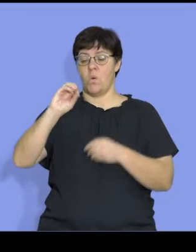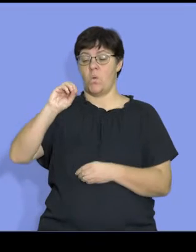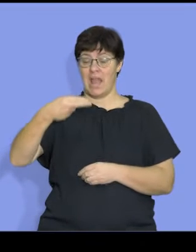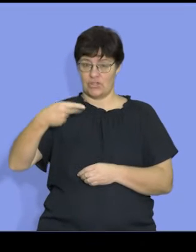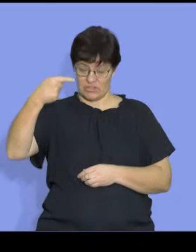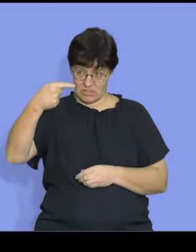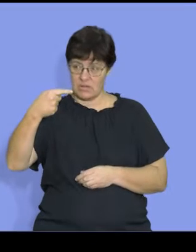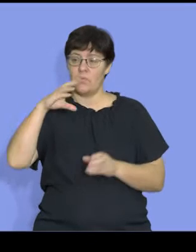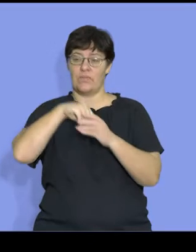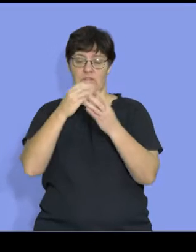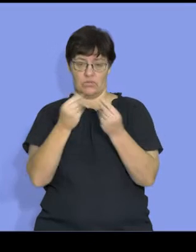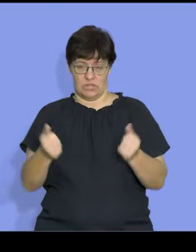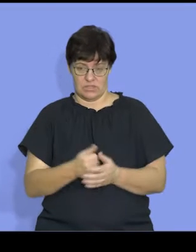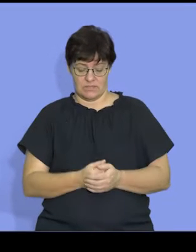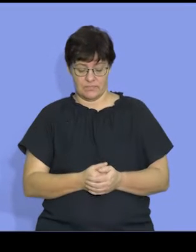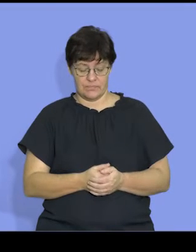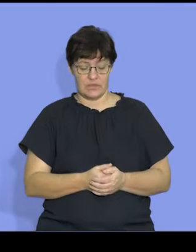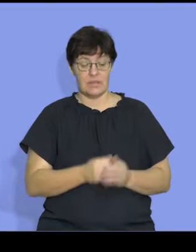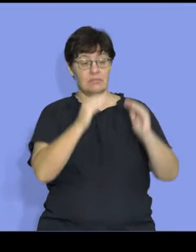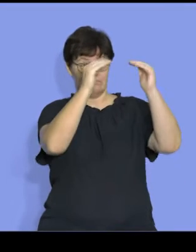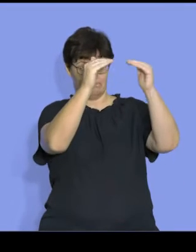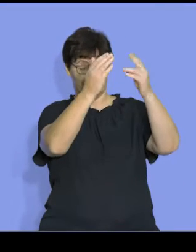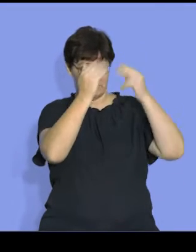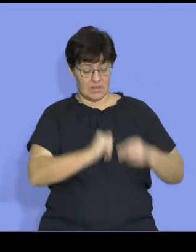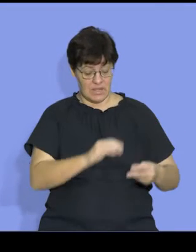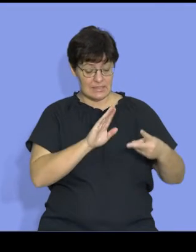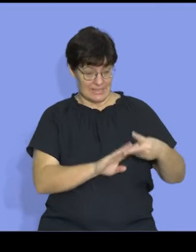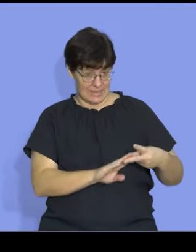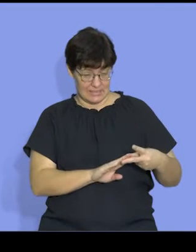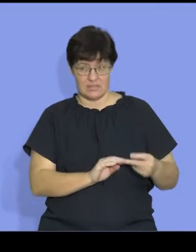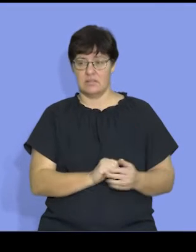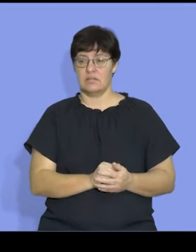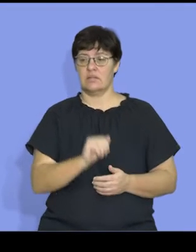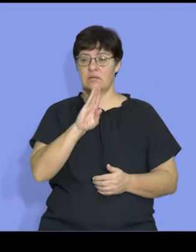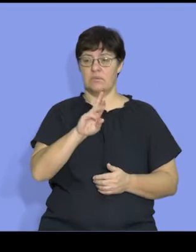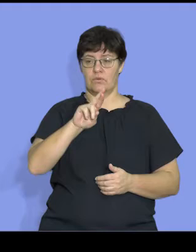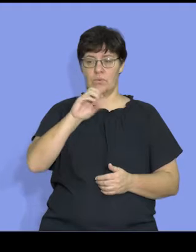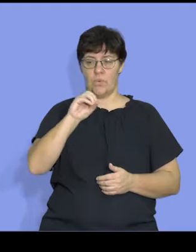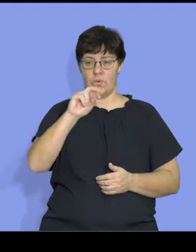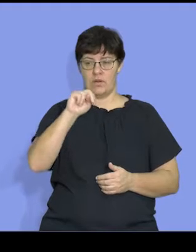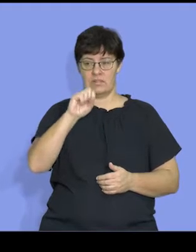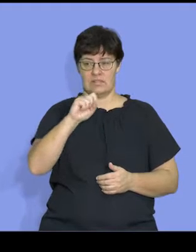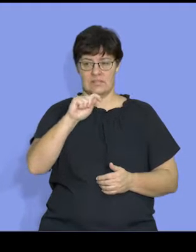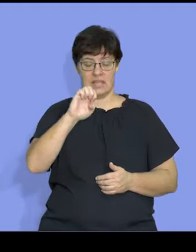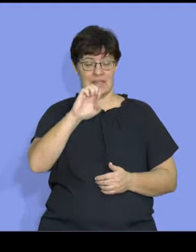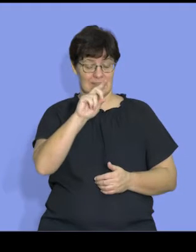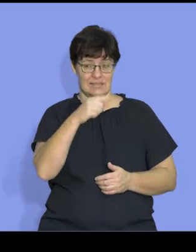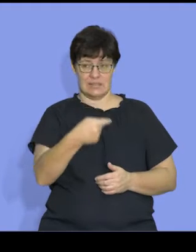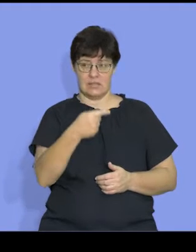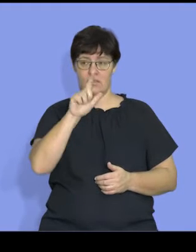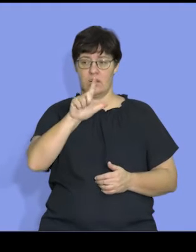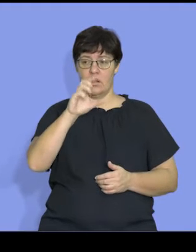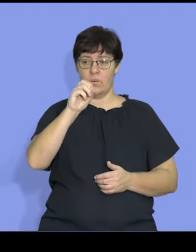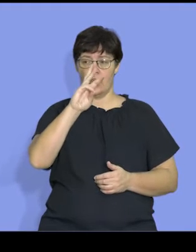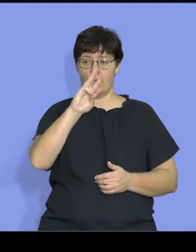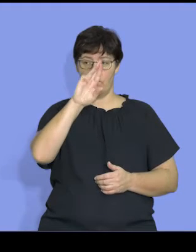in solution. The second theory of bases that we must remember, which is very, very important, is the Bronsted-Lowry or the